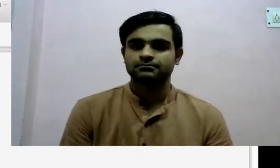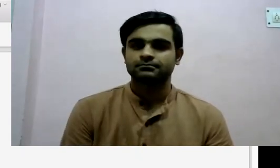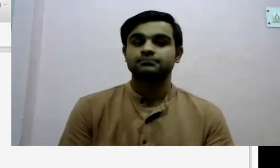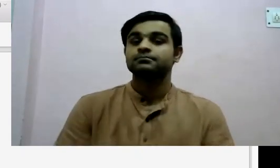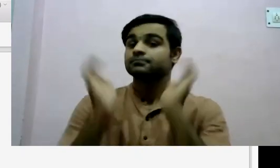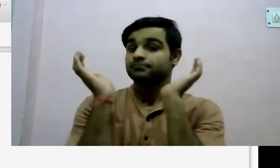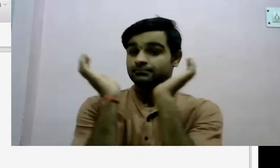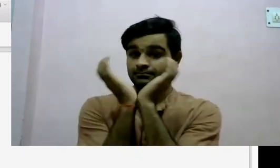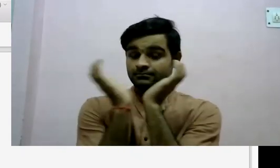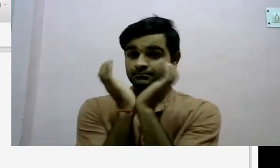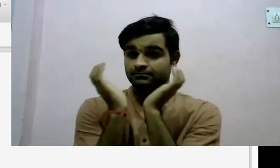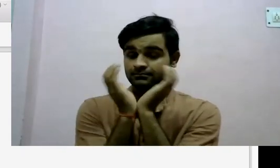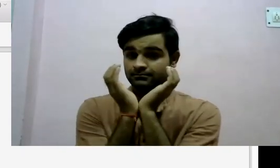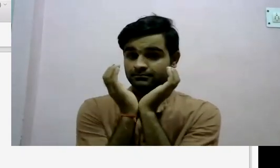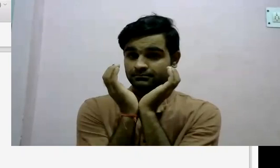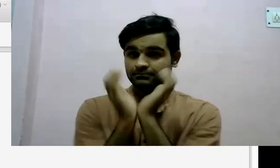Insurance.